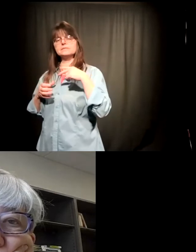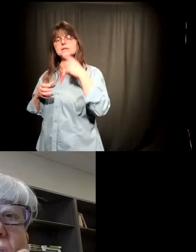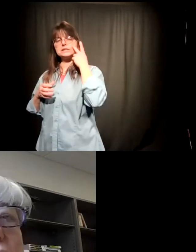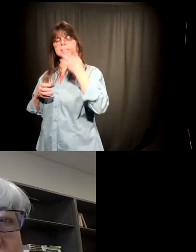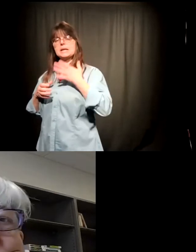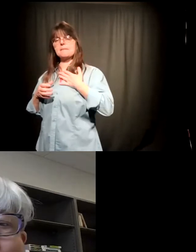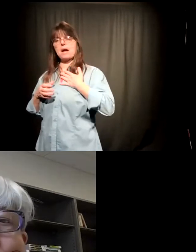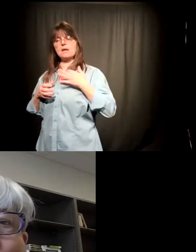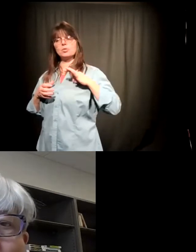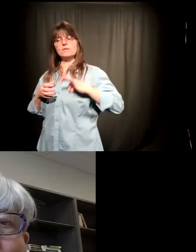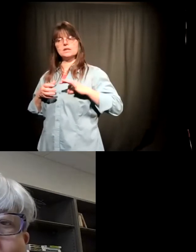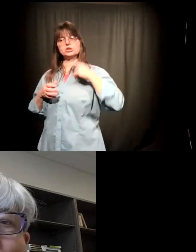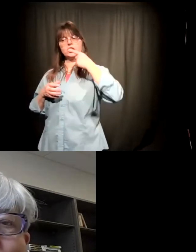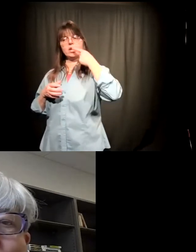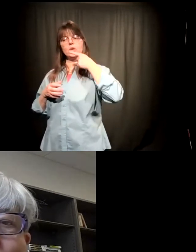for me,